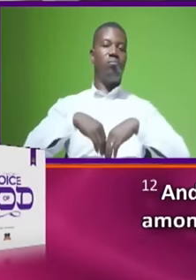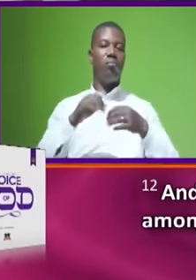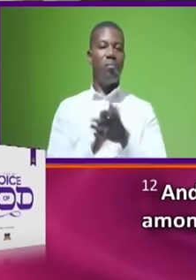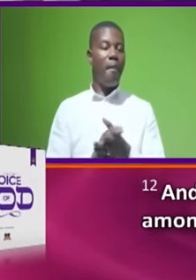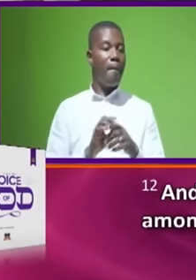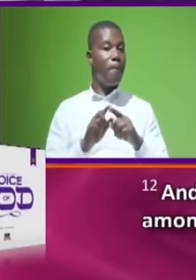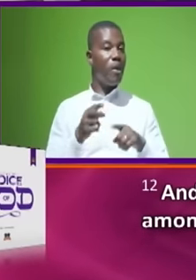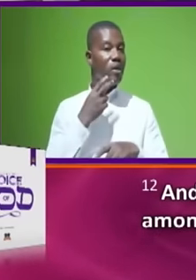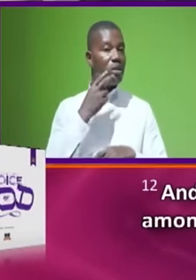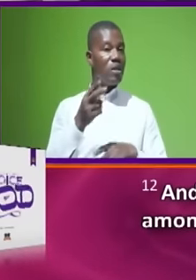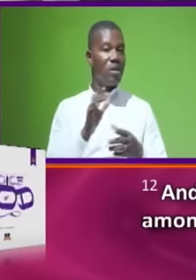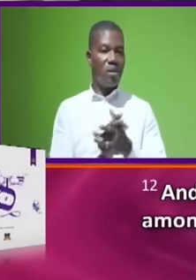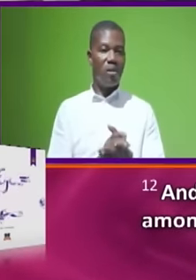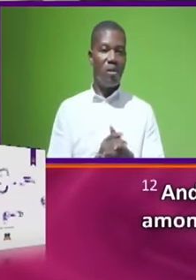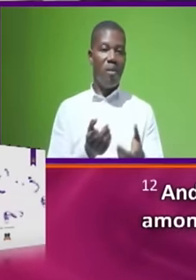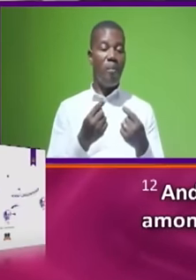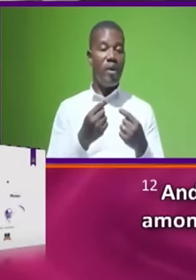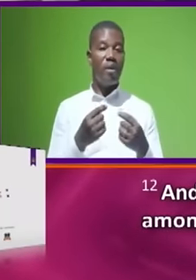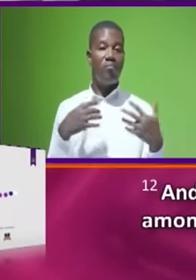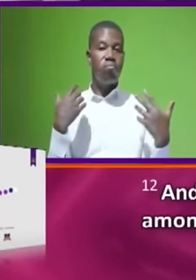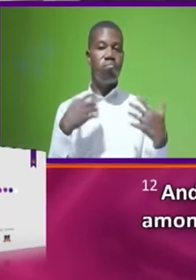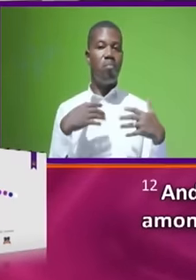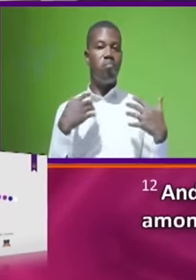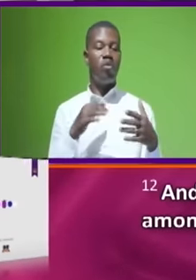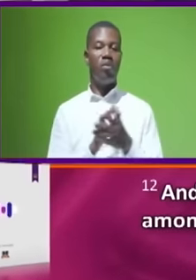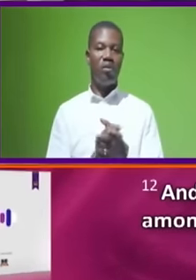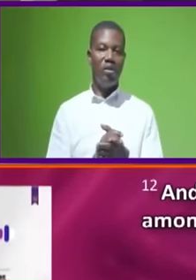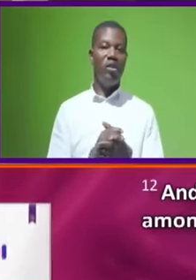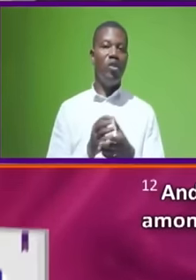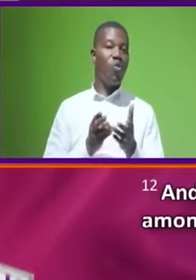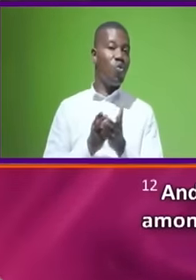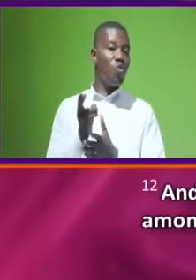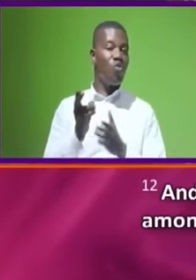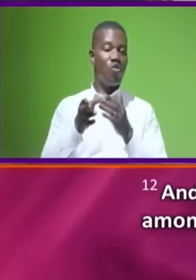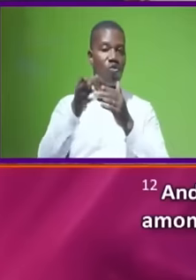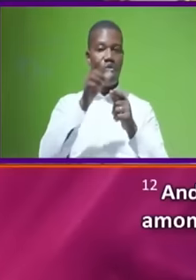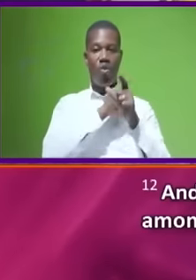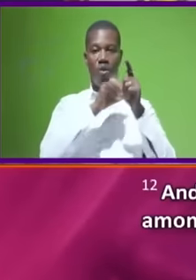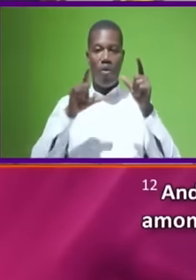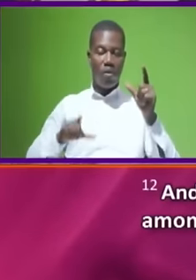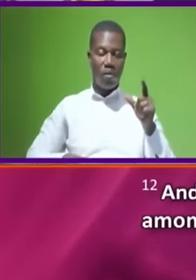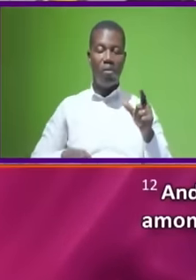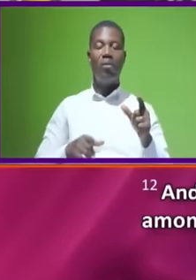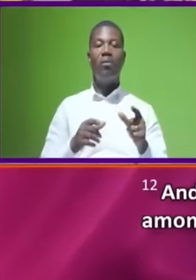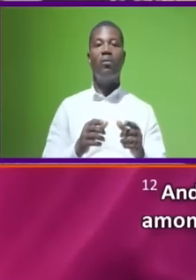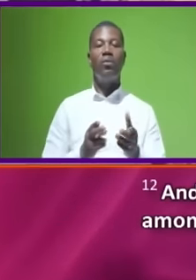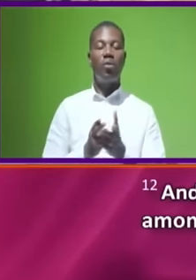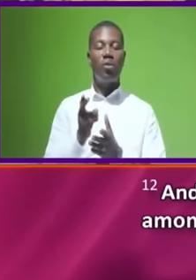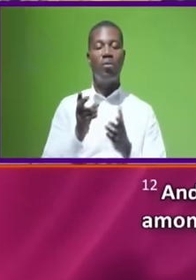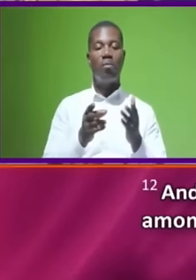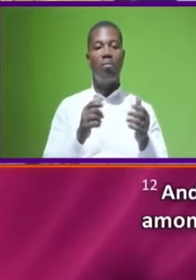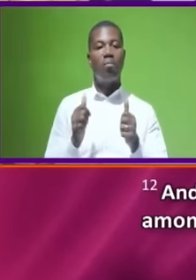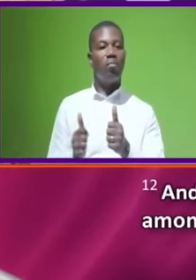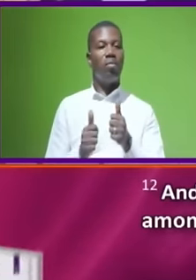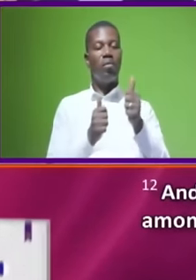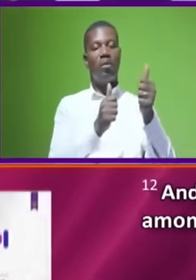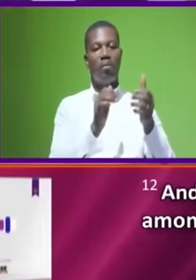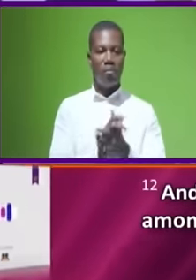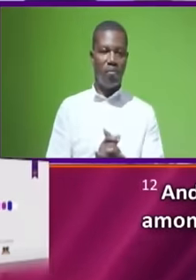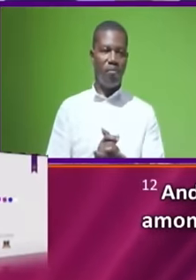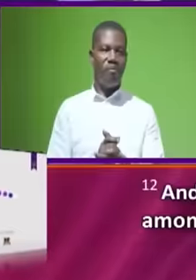share at the who na nyan coupon nama asma for an sasu.